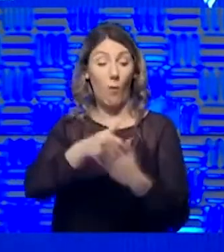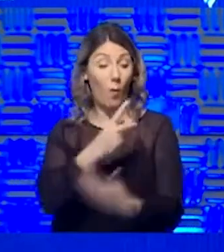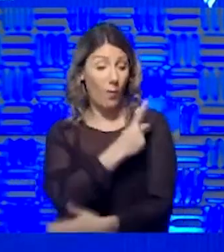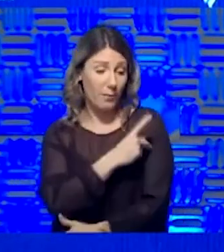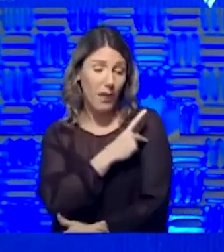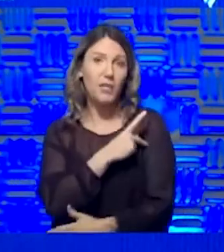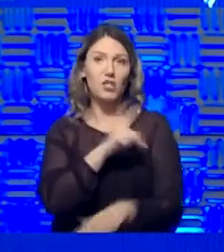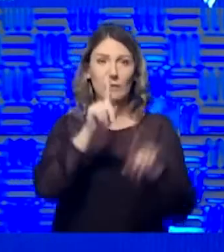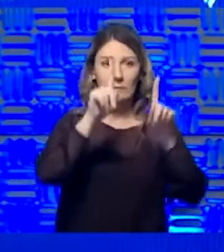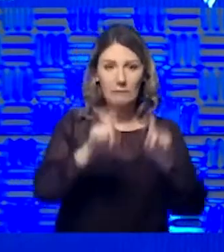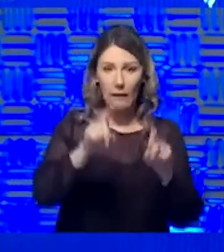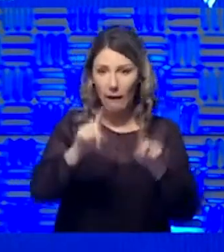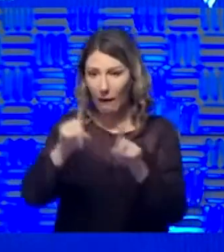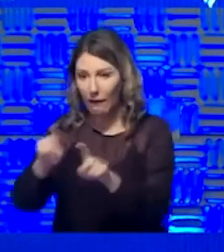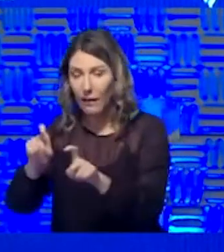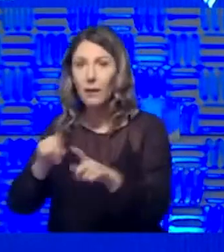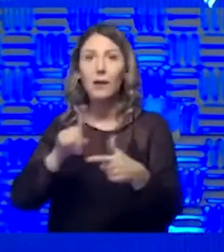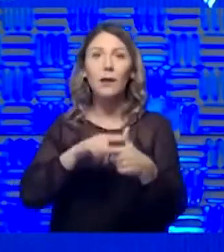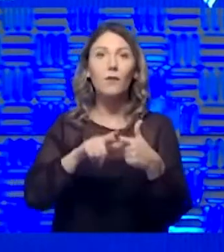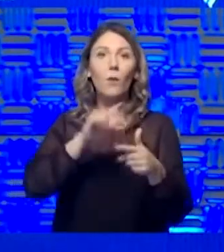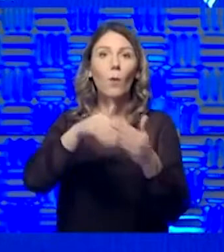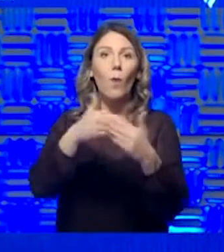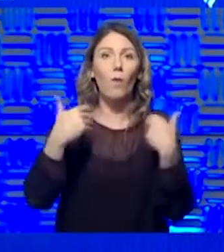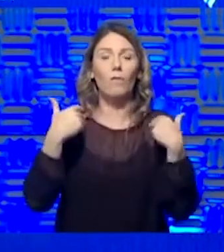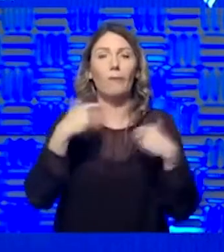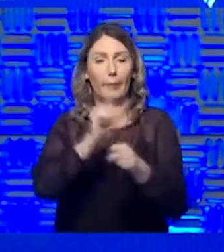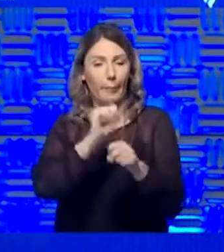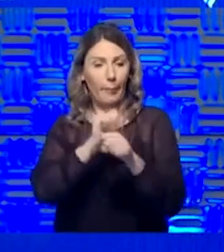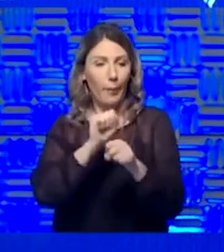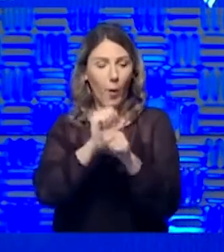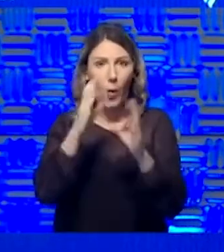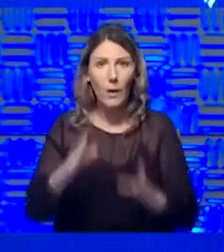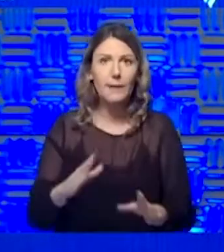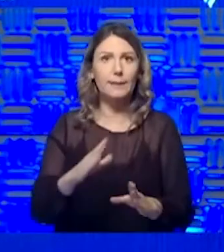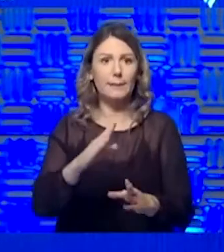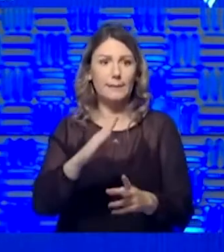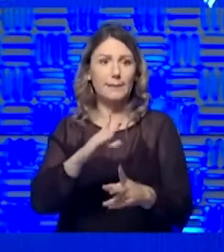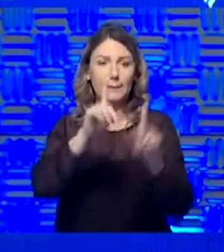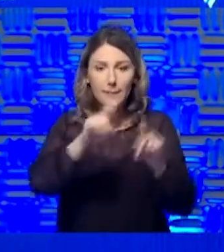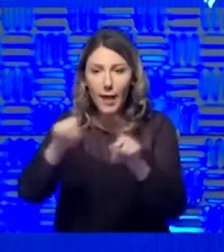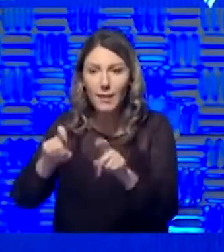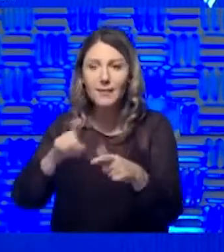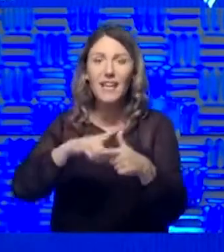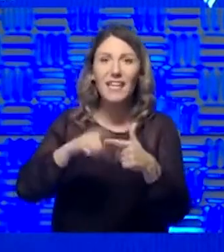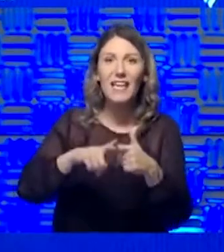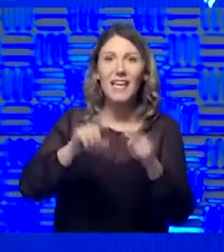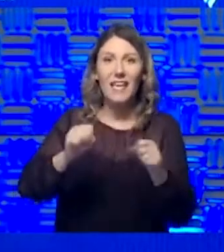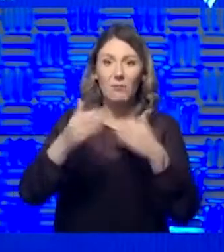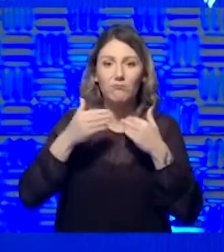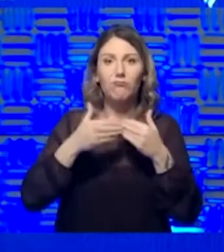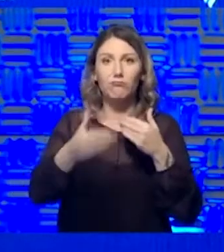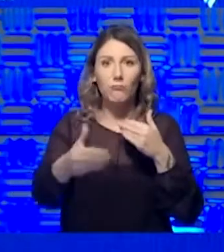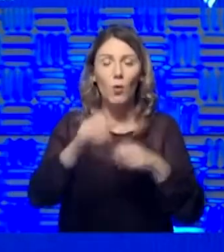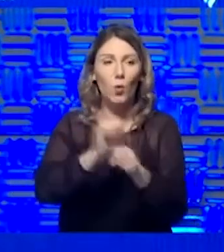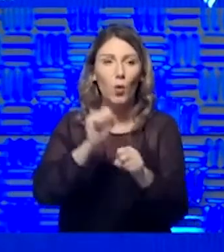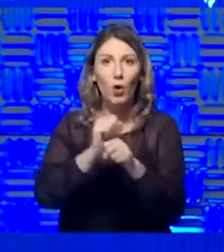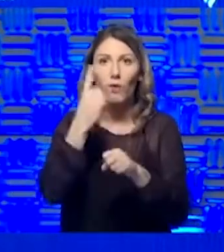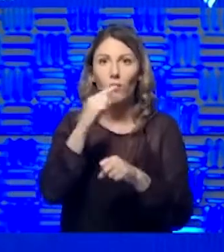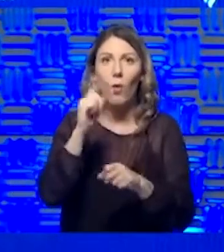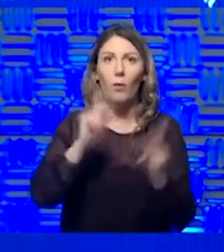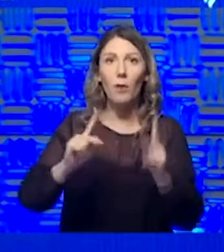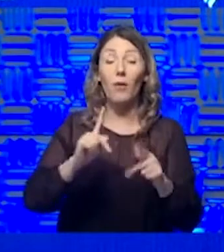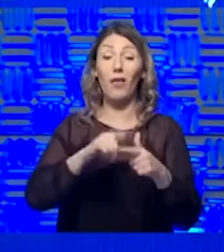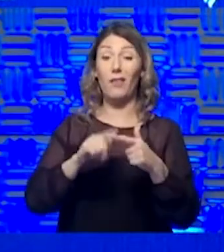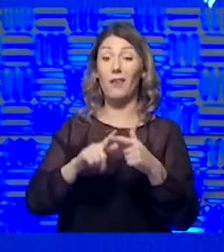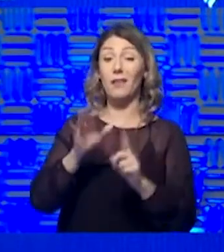test tested. We've got all our employees tested so they can be on the front line taking care of folks. And then we have special disease populations, and then we might be